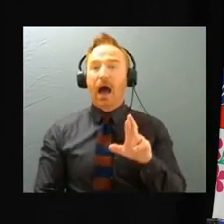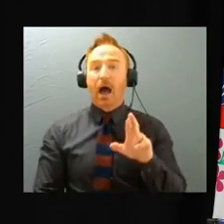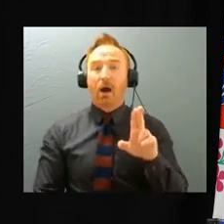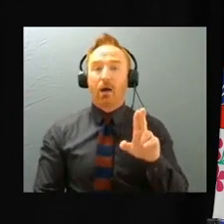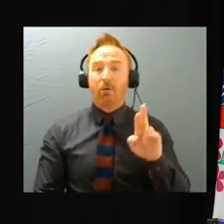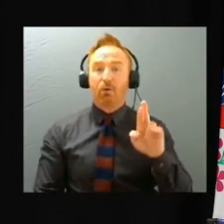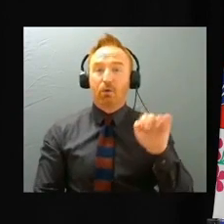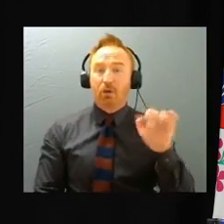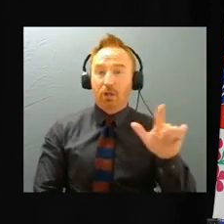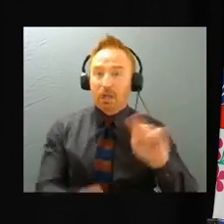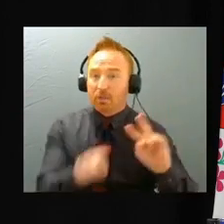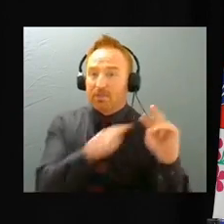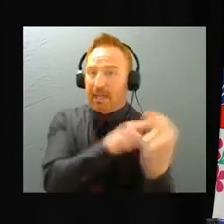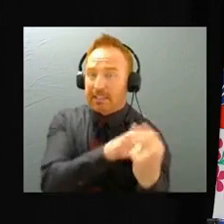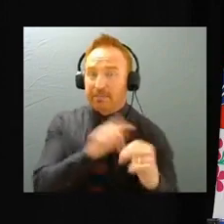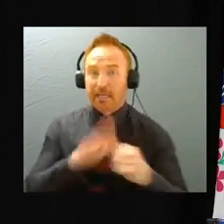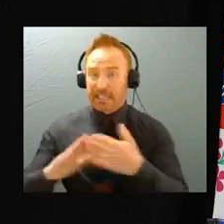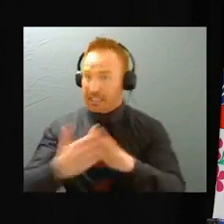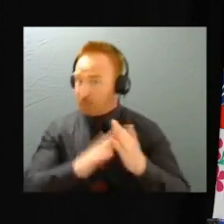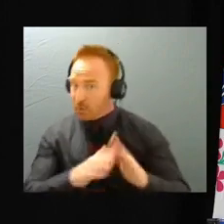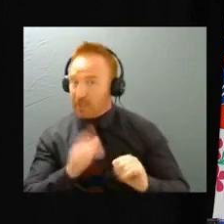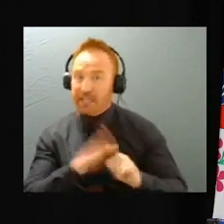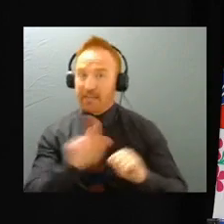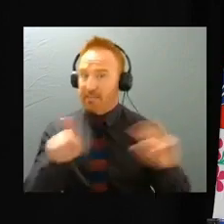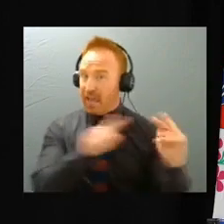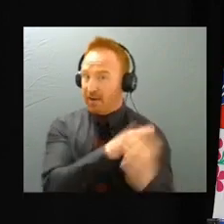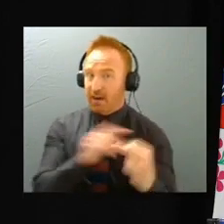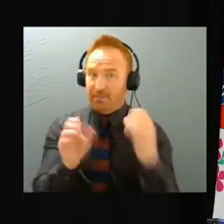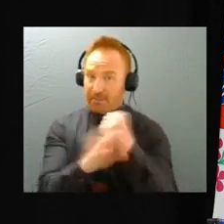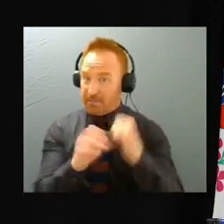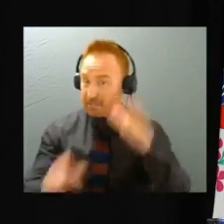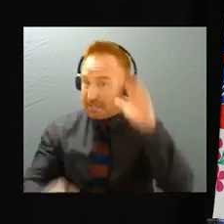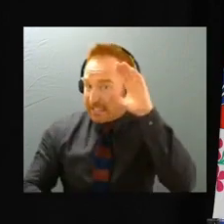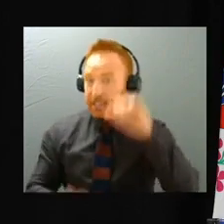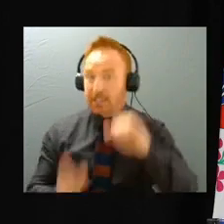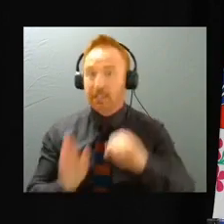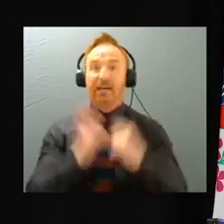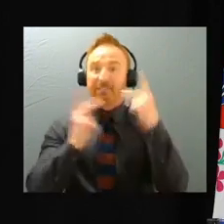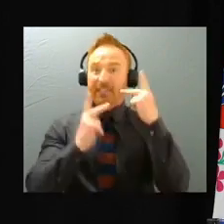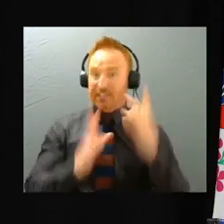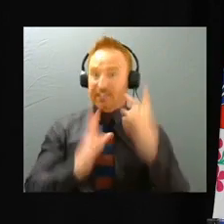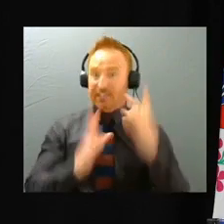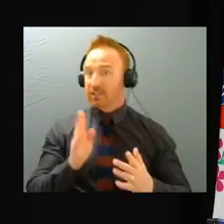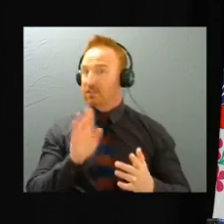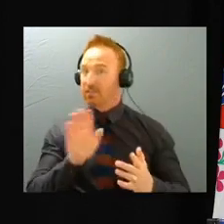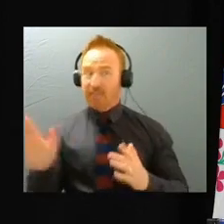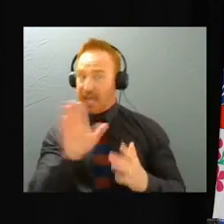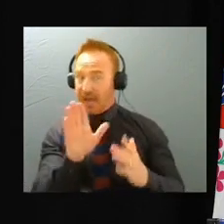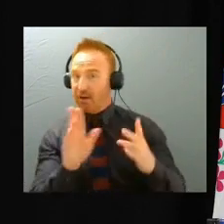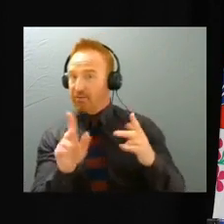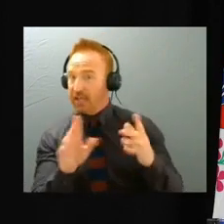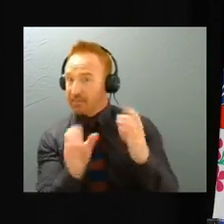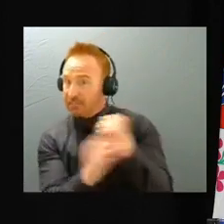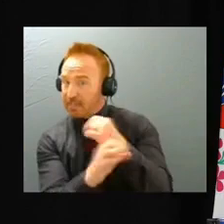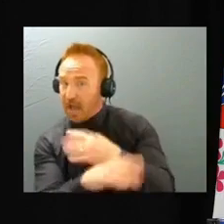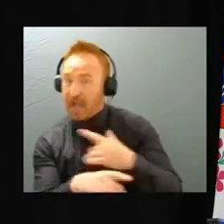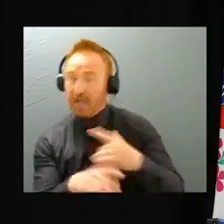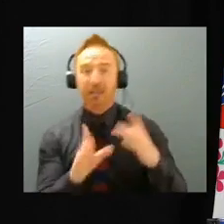addressed? What are we hearing about visitors? Are travelers being respectful? Is the increased visitation making a